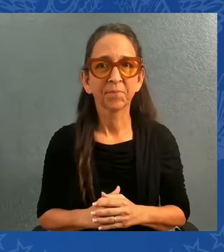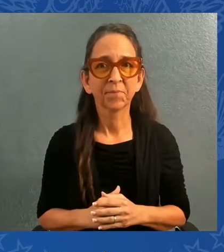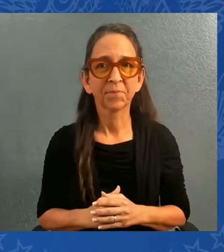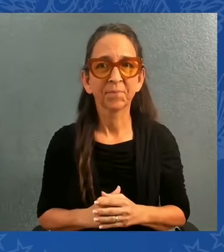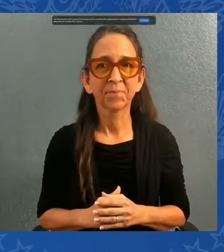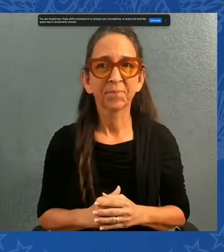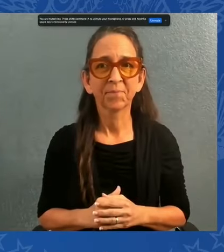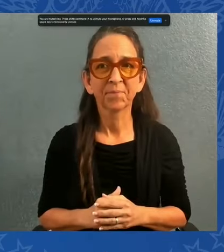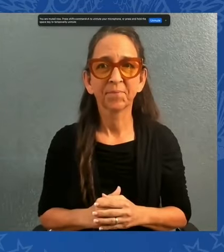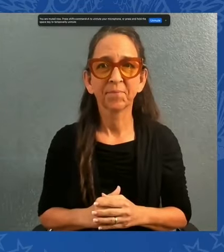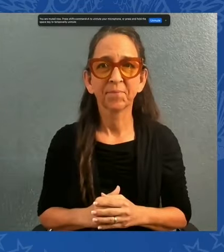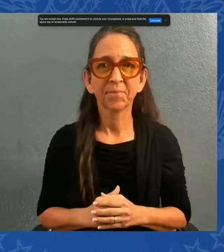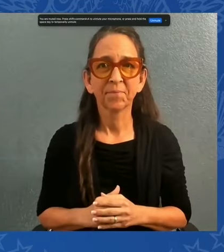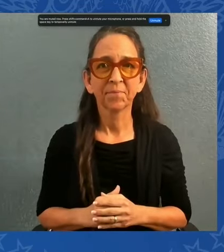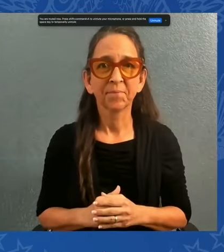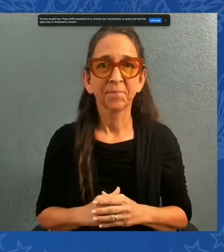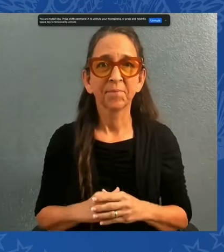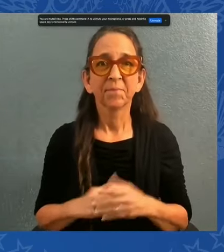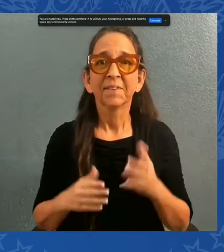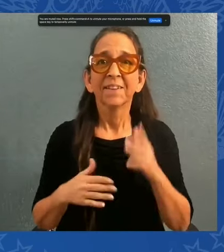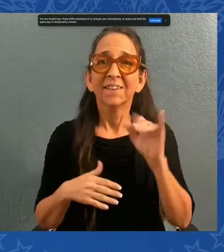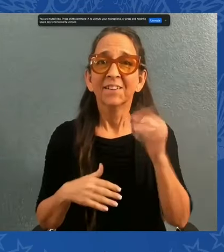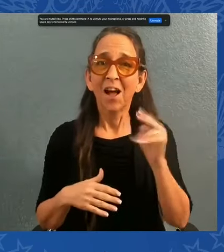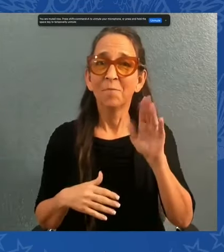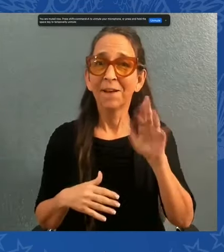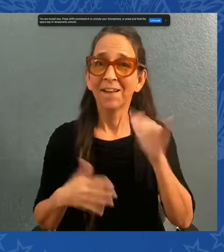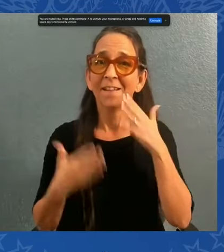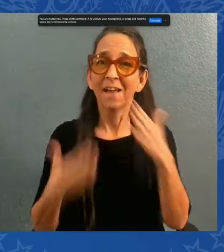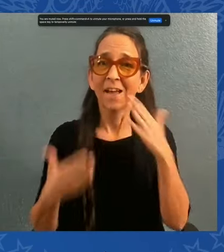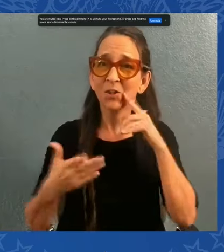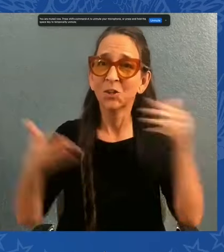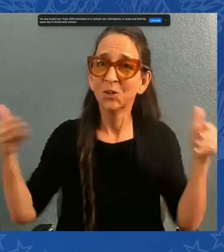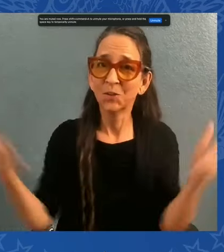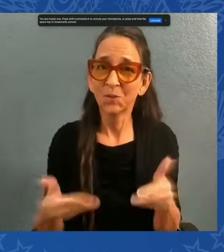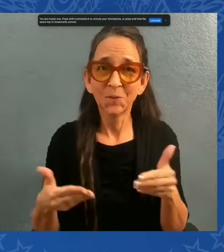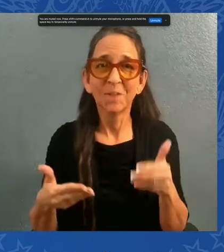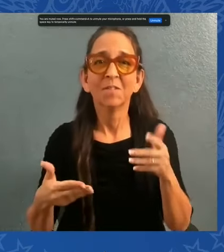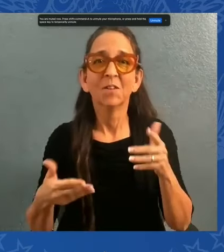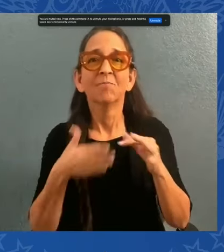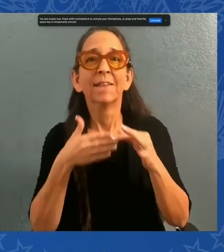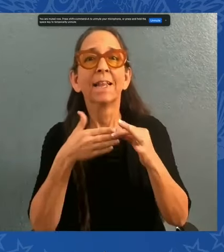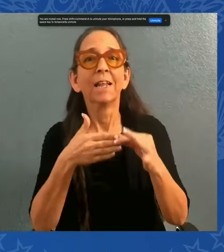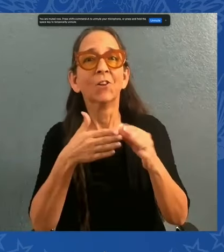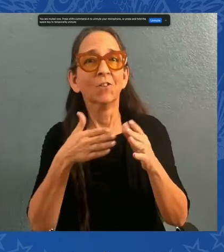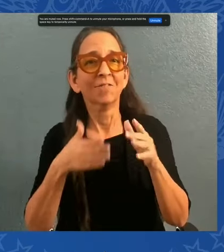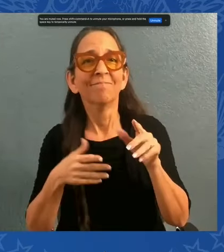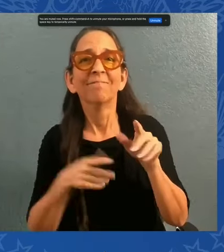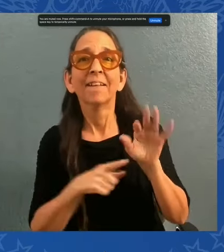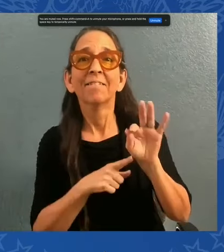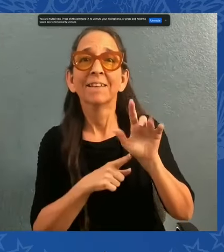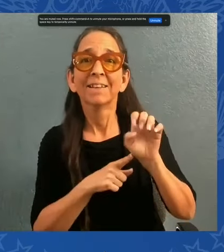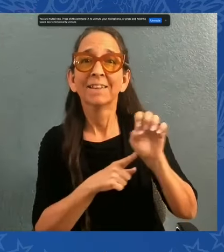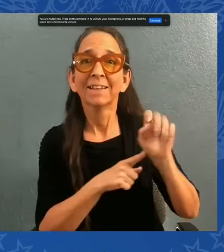John, thank you very much for that introduction, for your leadership of the Fleet Reserve Association, and a special thanks to